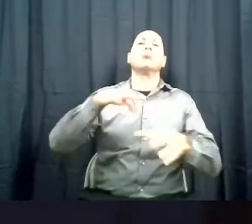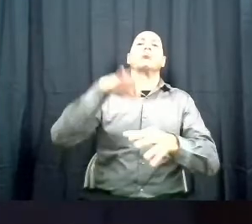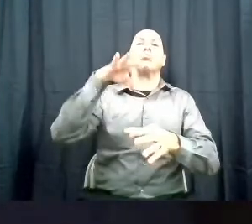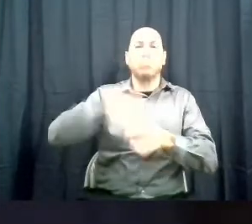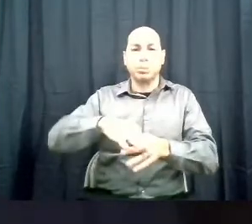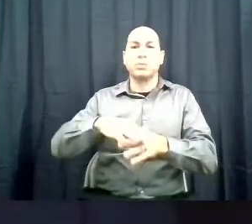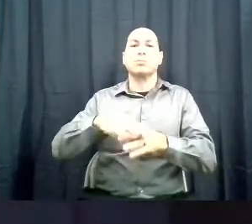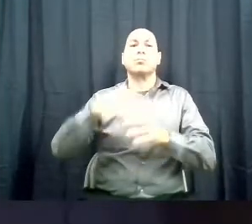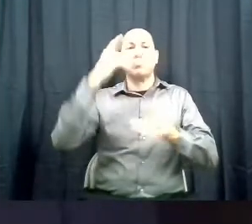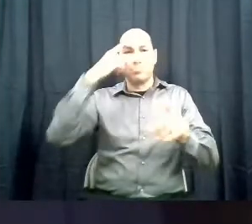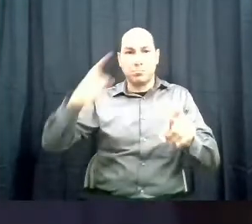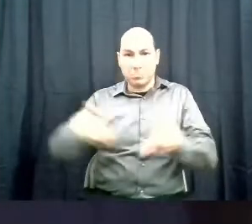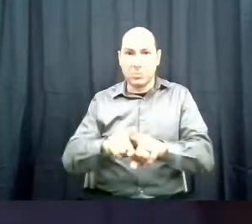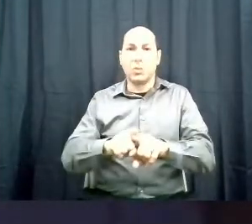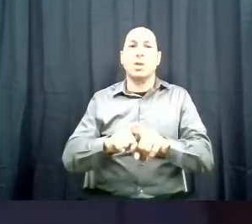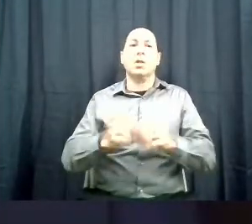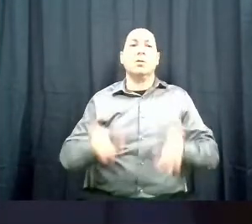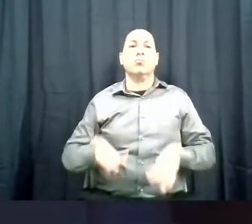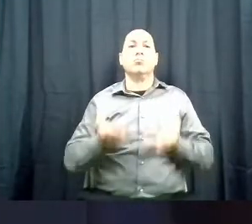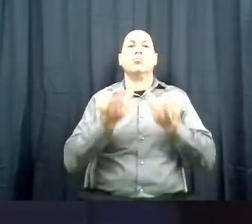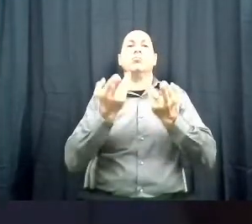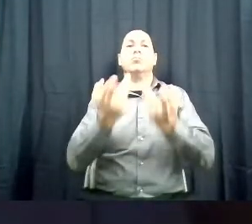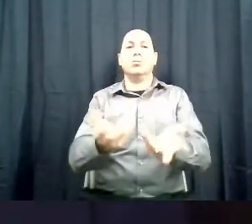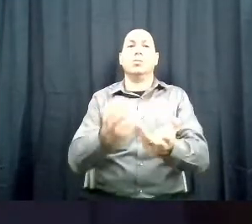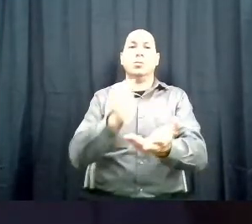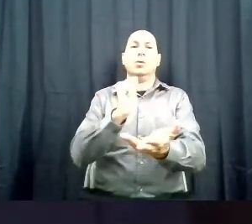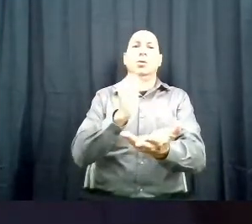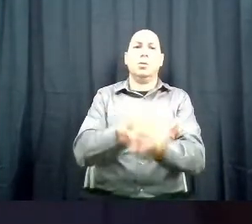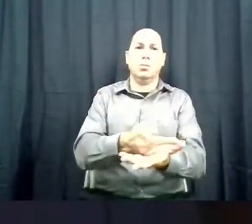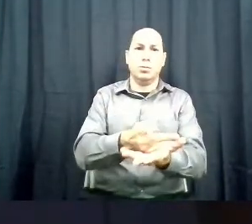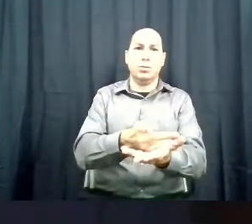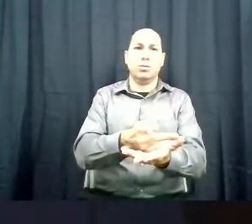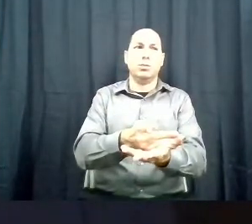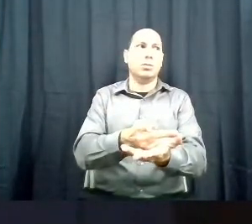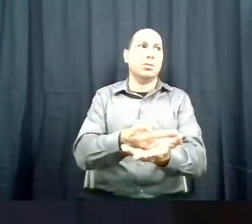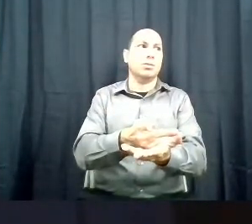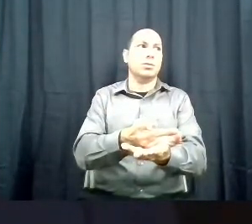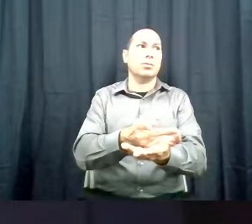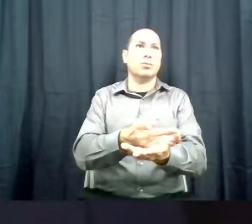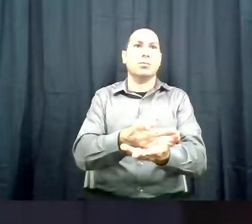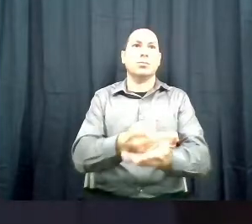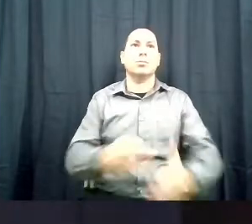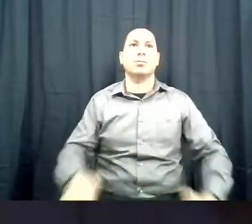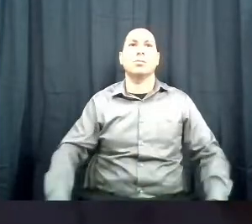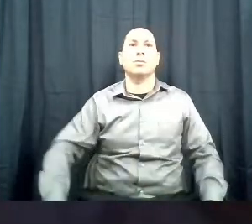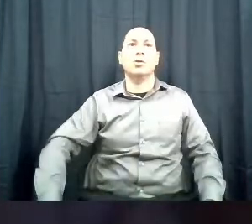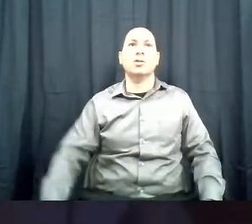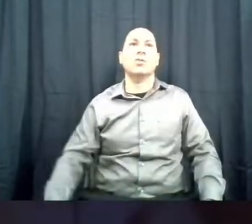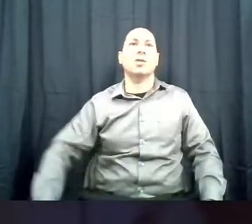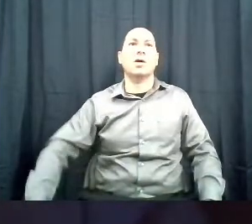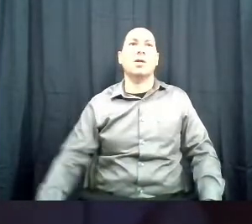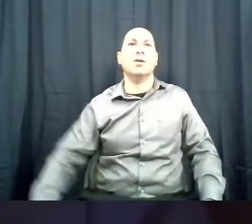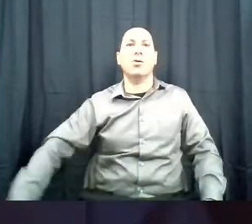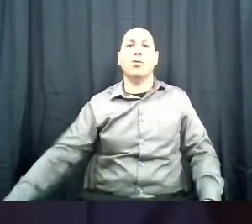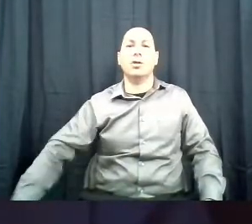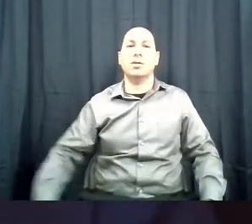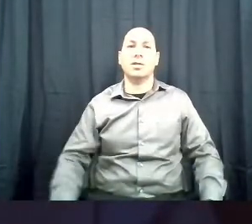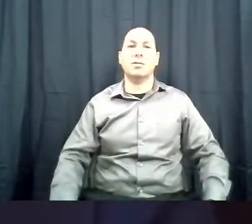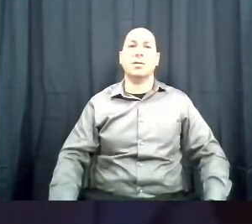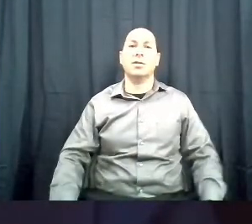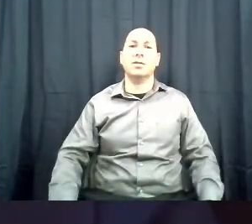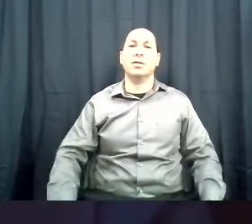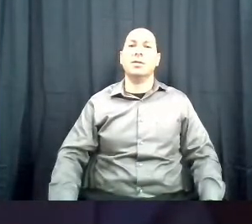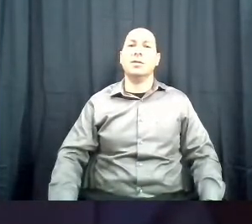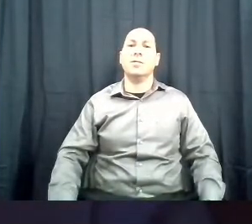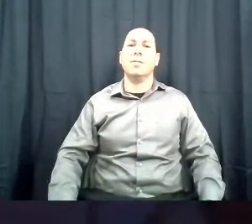resolution, and so the resolution is approved. We can move on to our next agenda item,